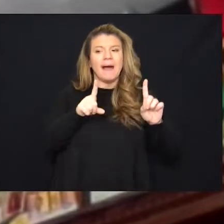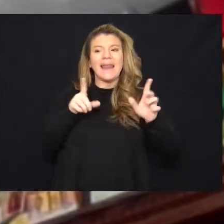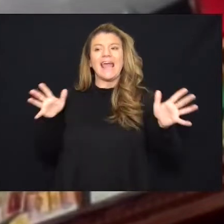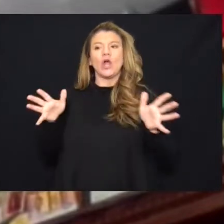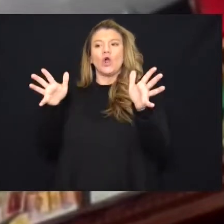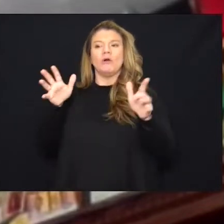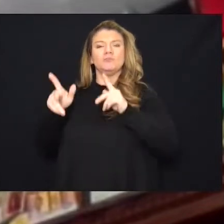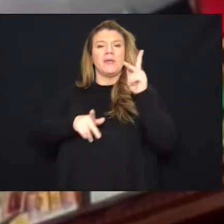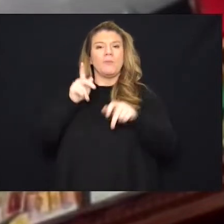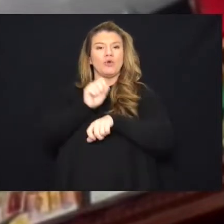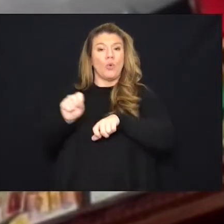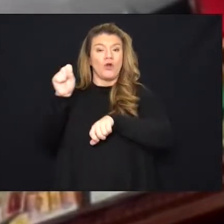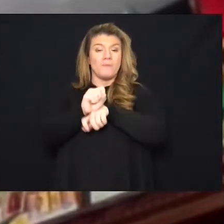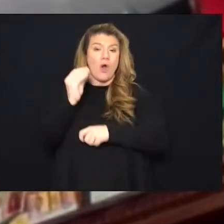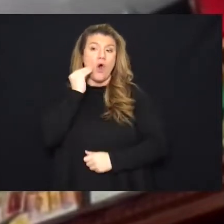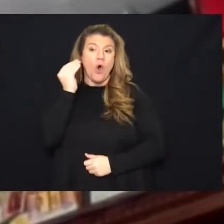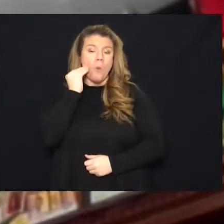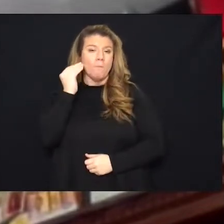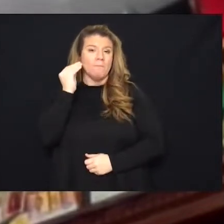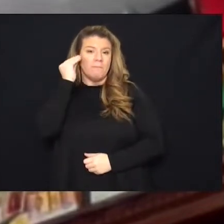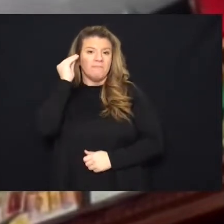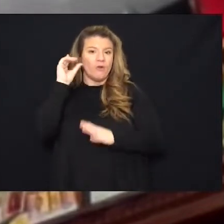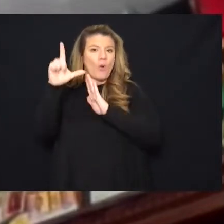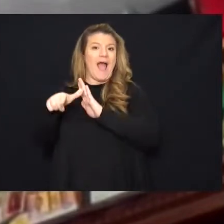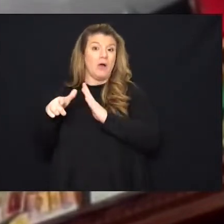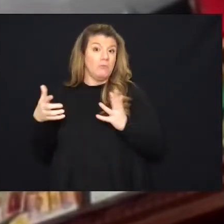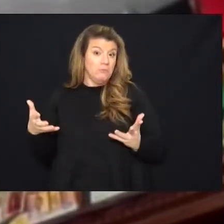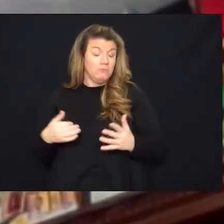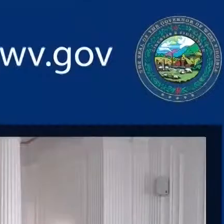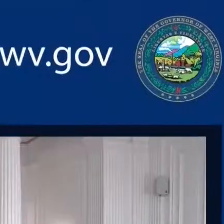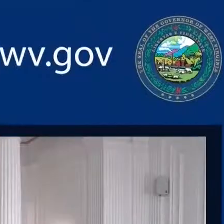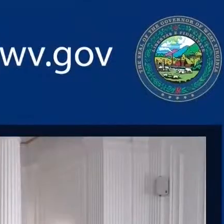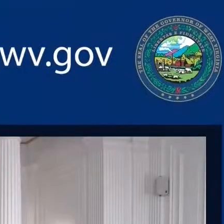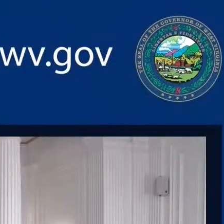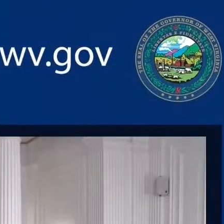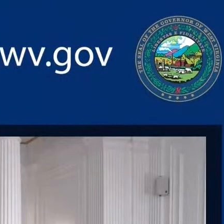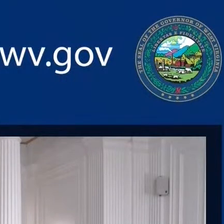work remotely for a while. Thanks.